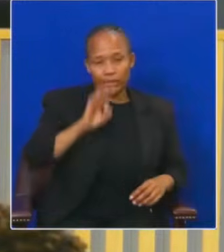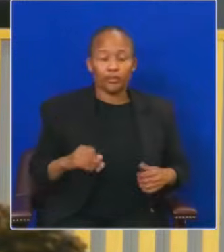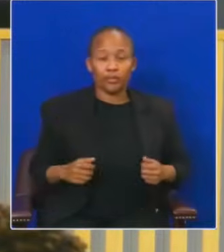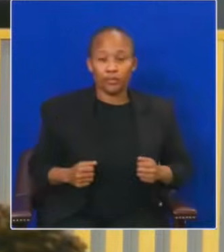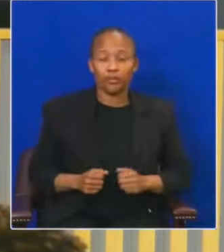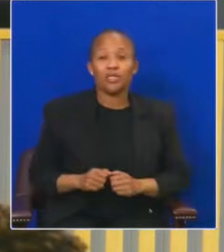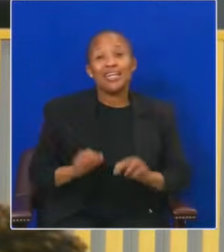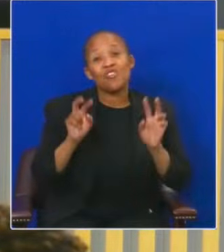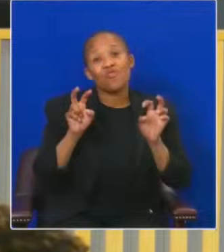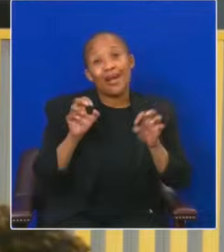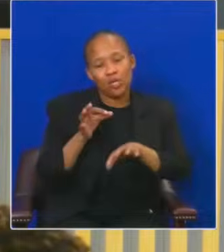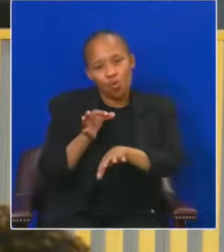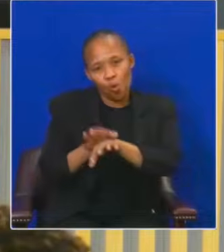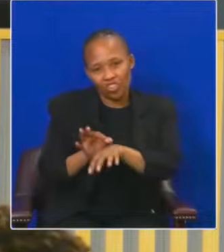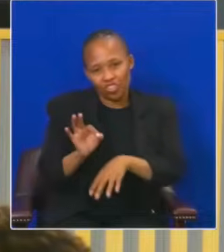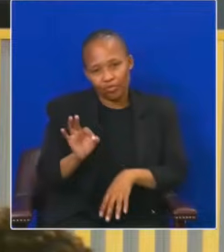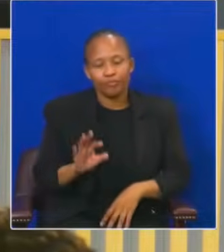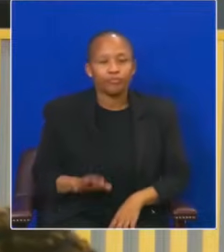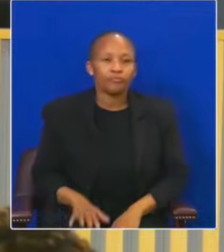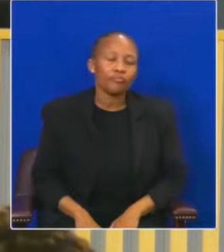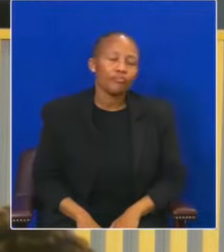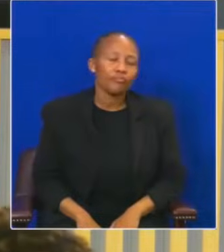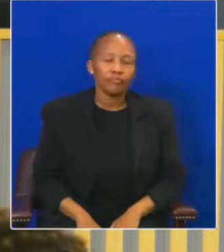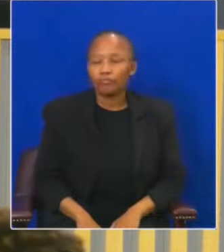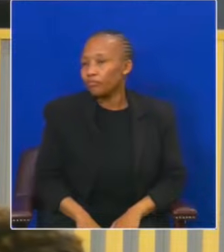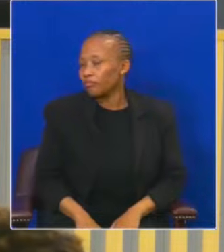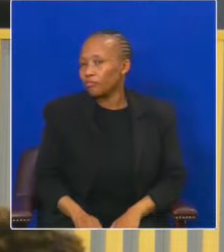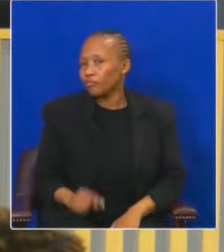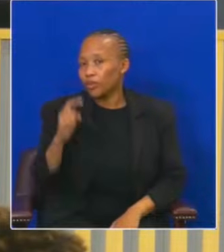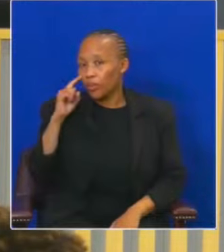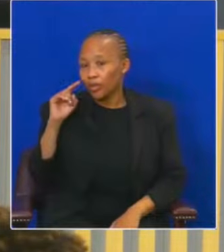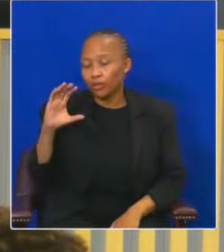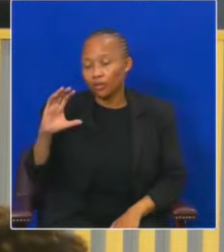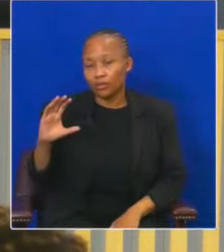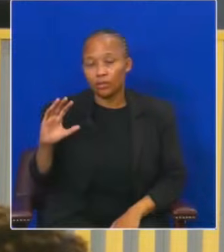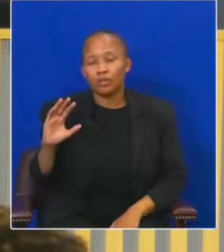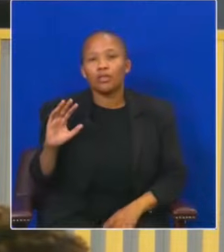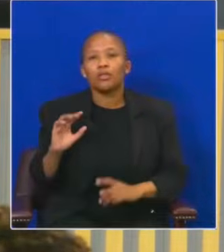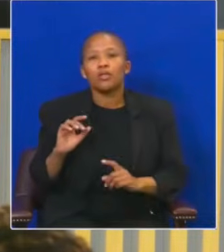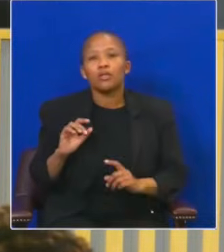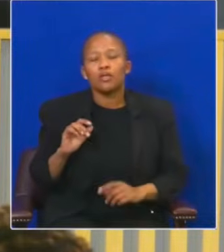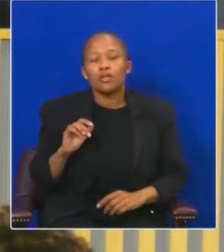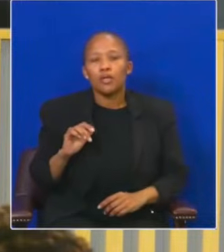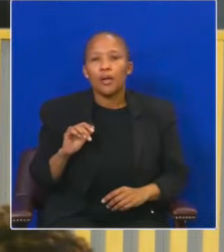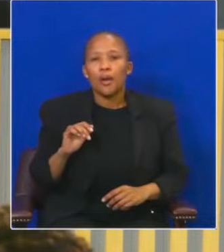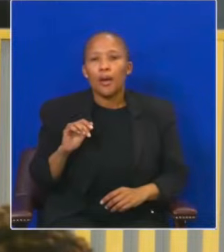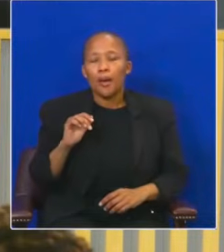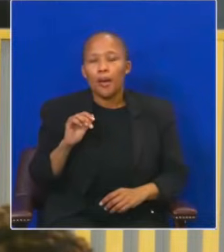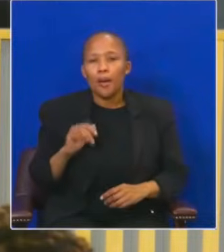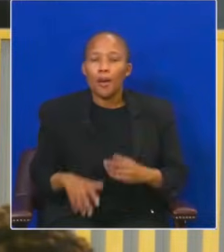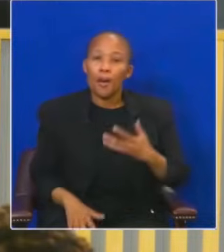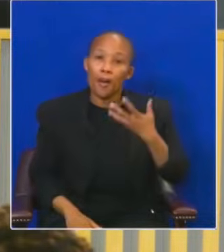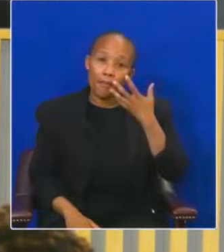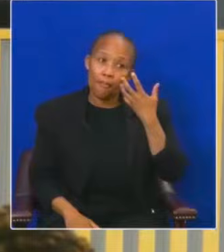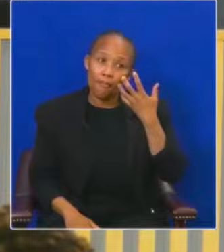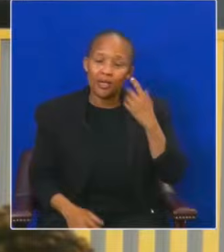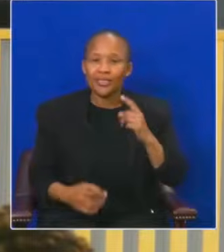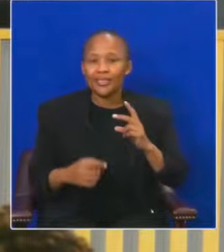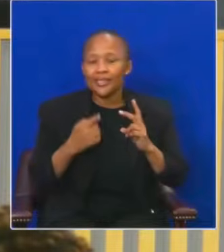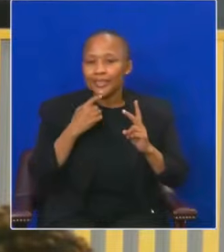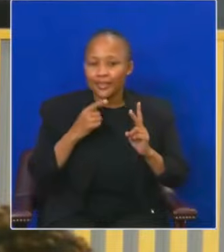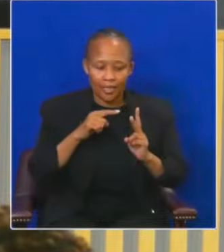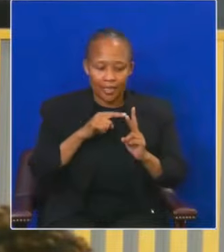Mr. Madlanga said that Minister Mkhwanazi and General Sibia advised him